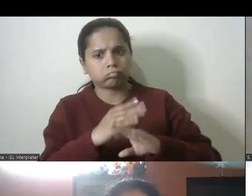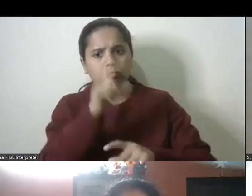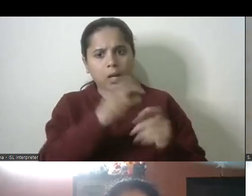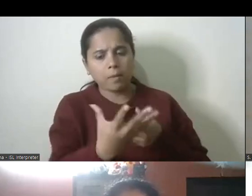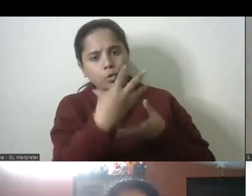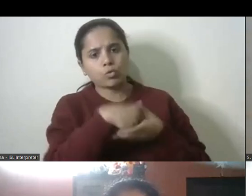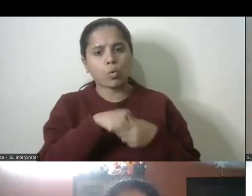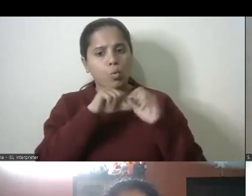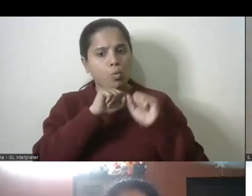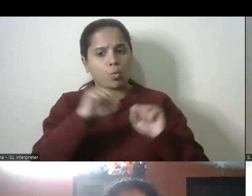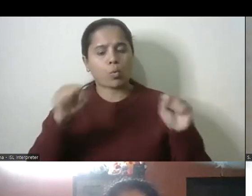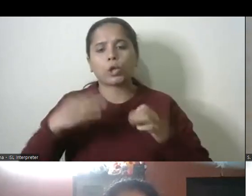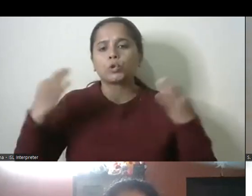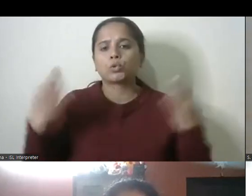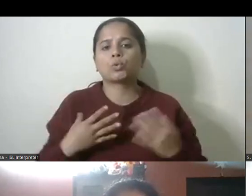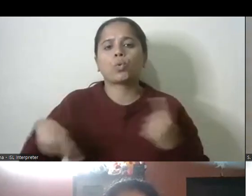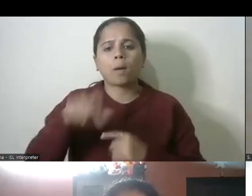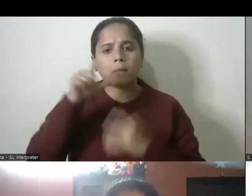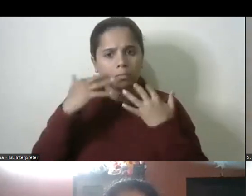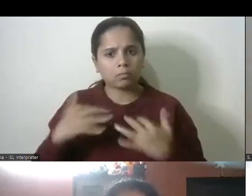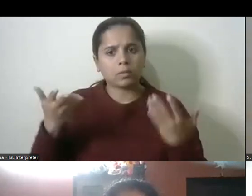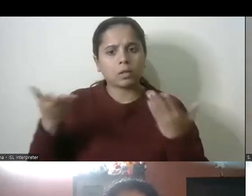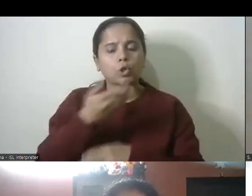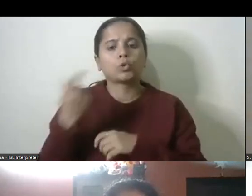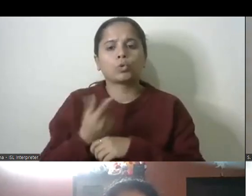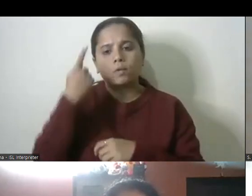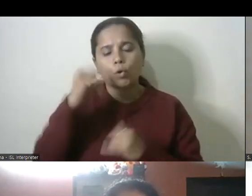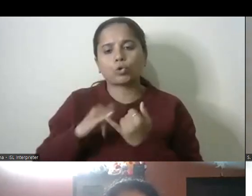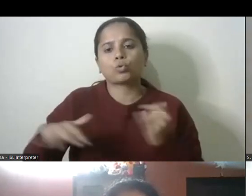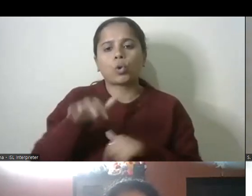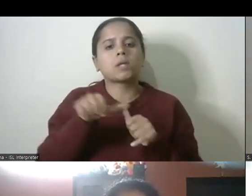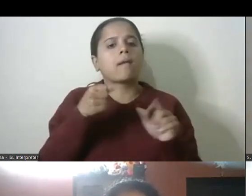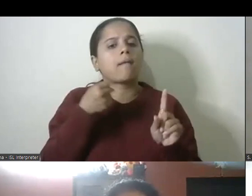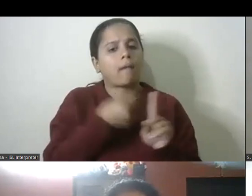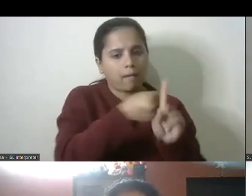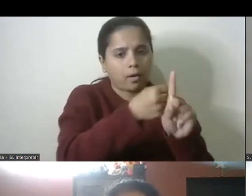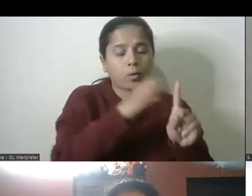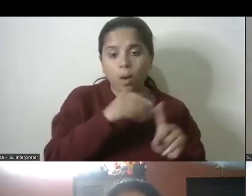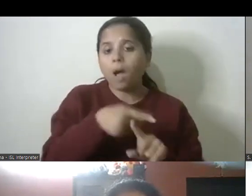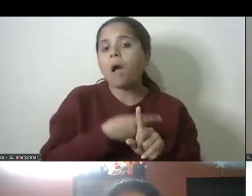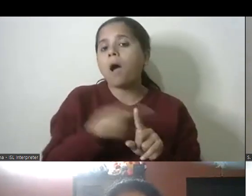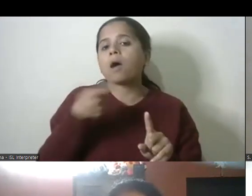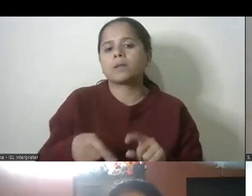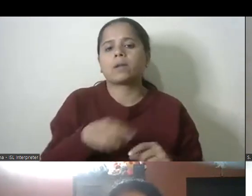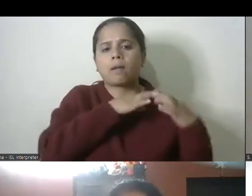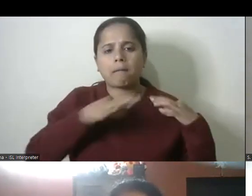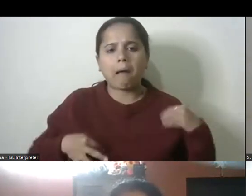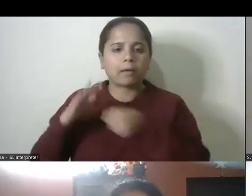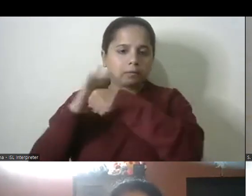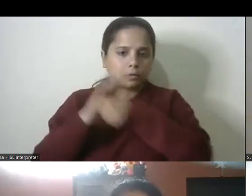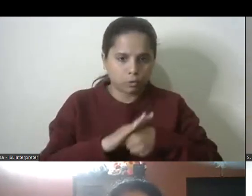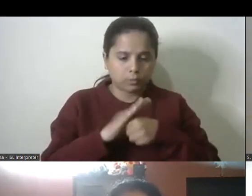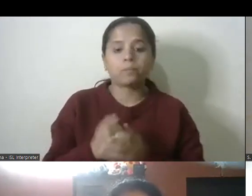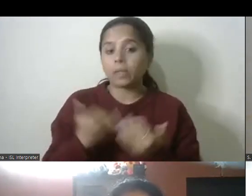genre to new audiences while using it for social activism, especially against caste discrimination.